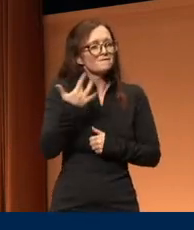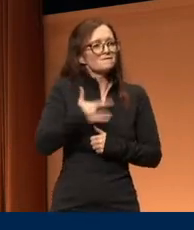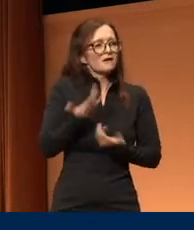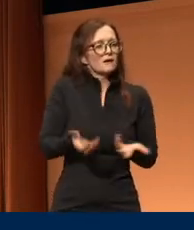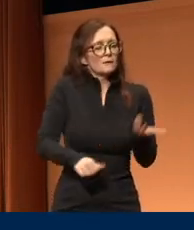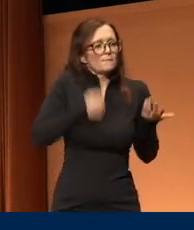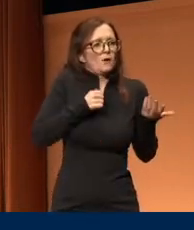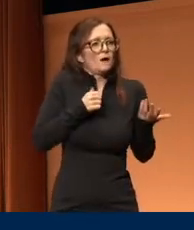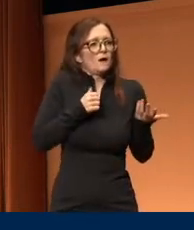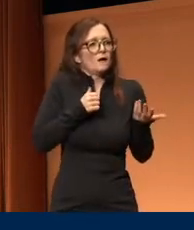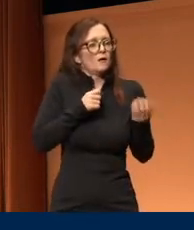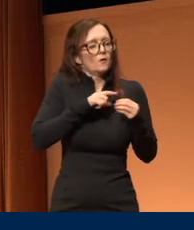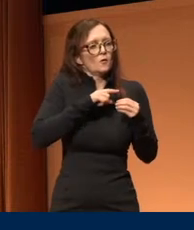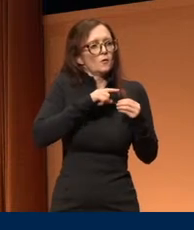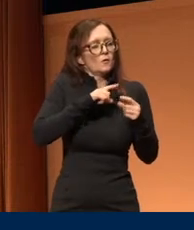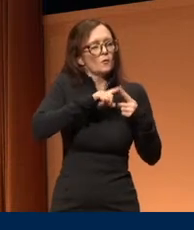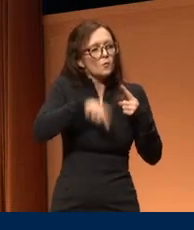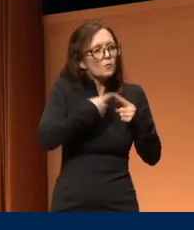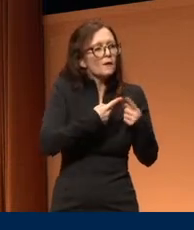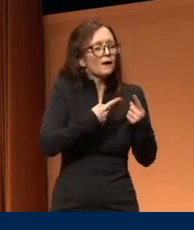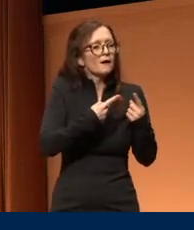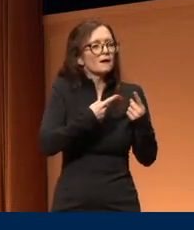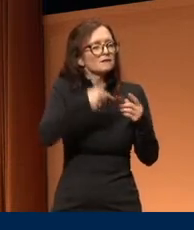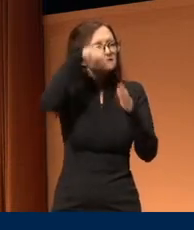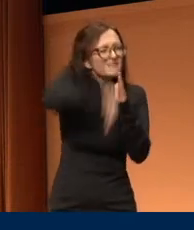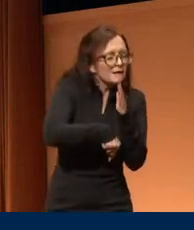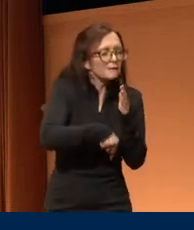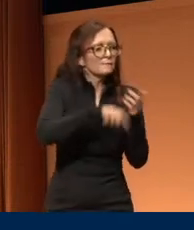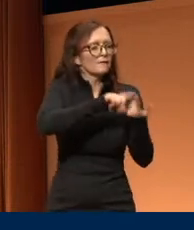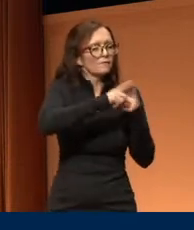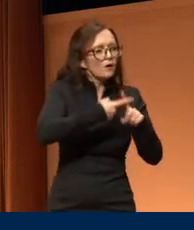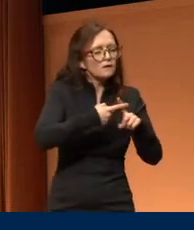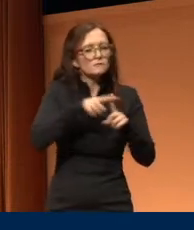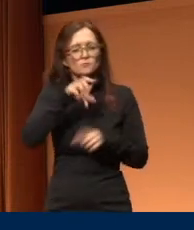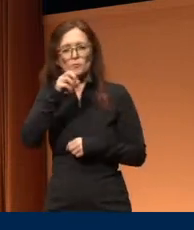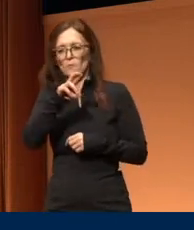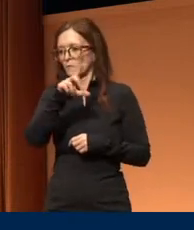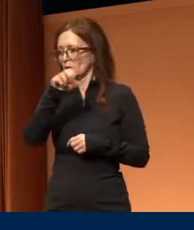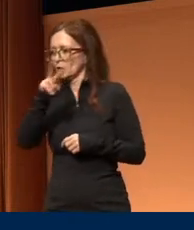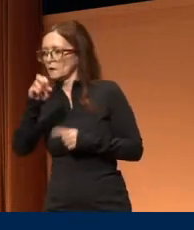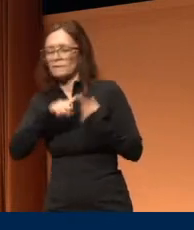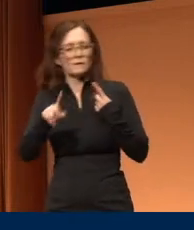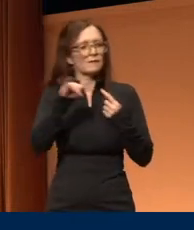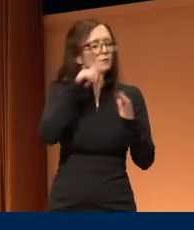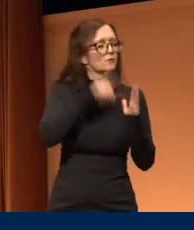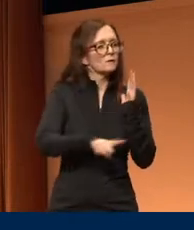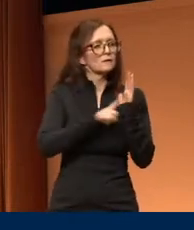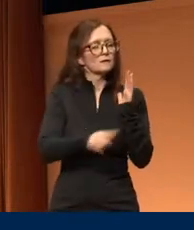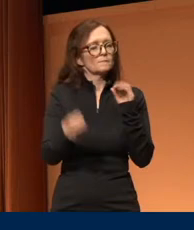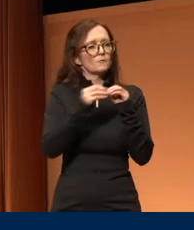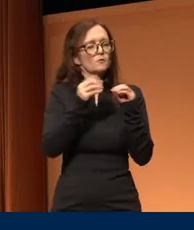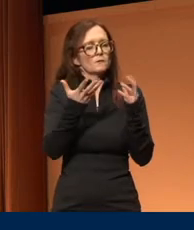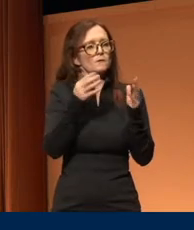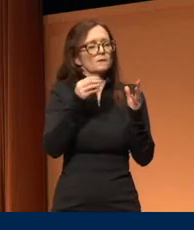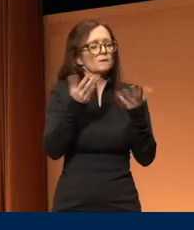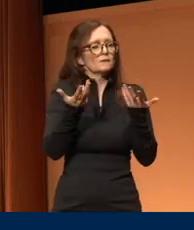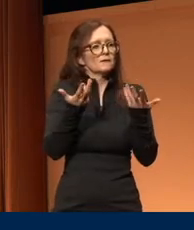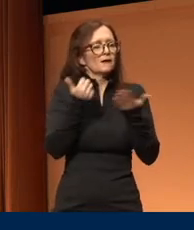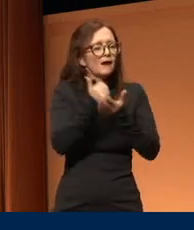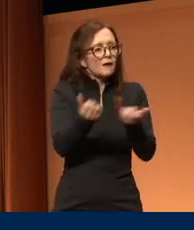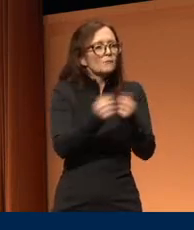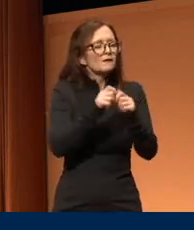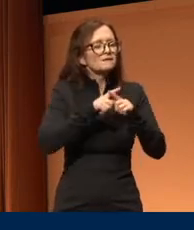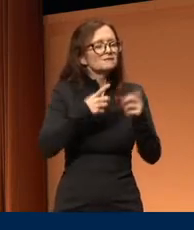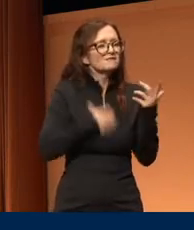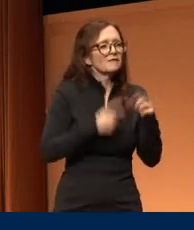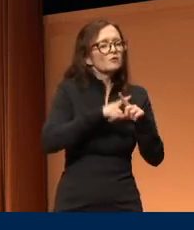something non-erotic, akin to an intense form of friendship or love. The researchers quoted Yellow Vest as moved by the desire for a different,